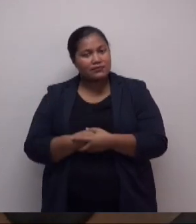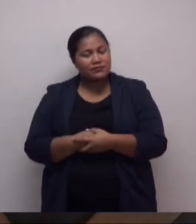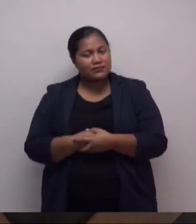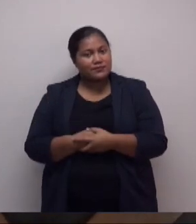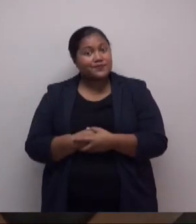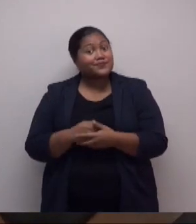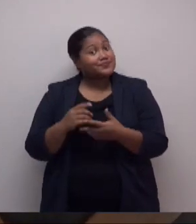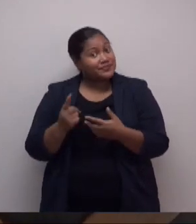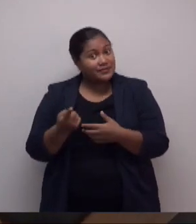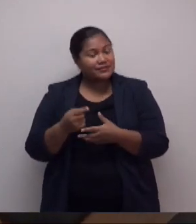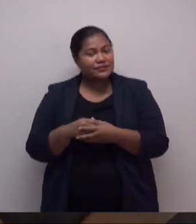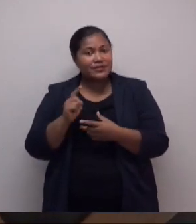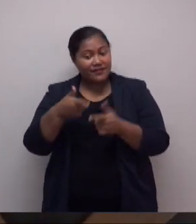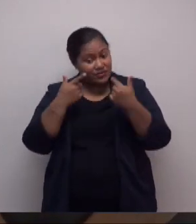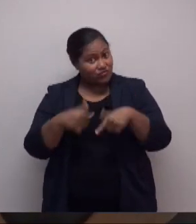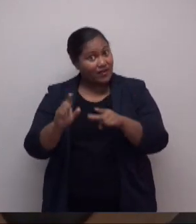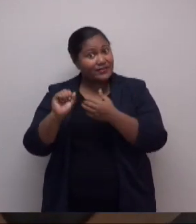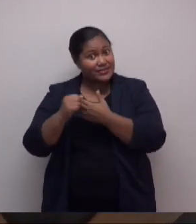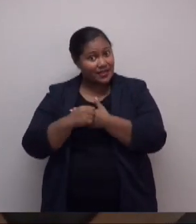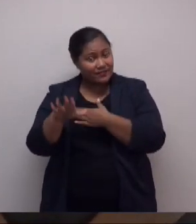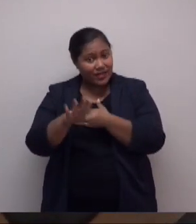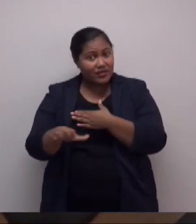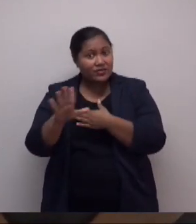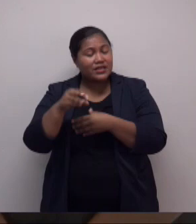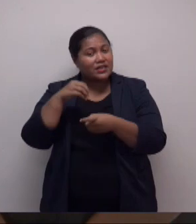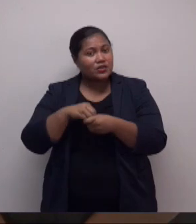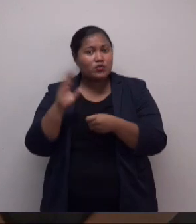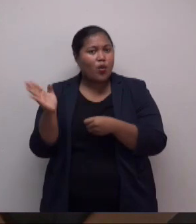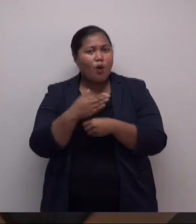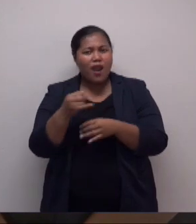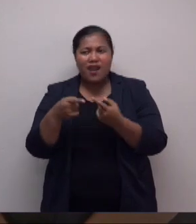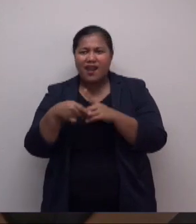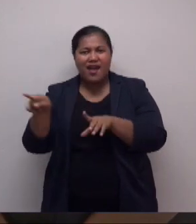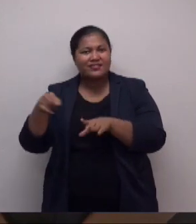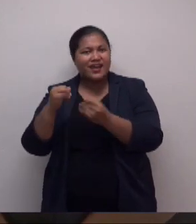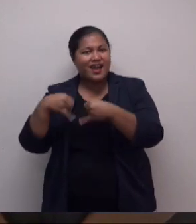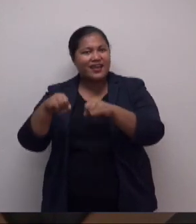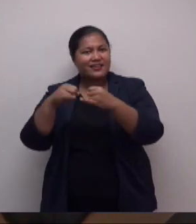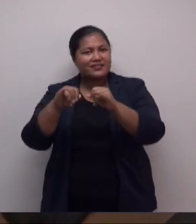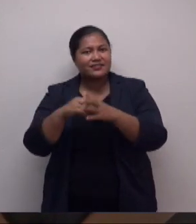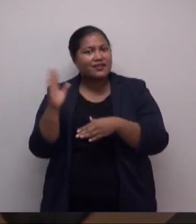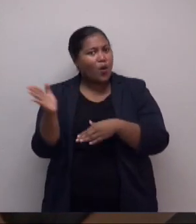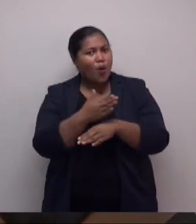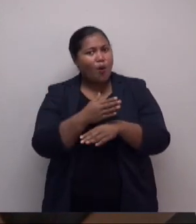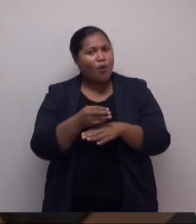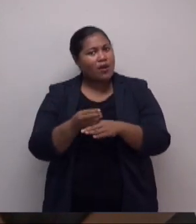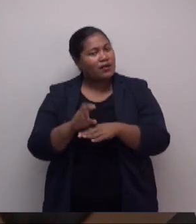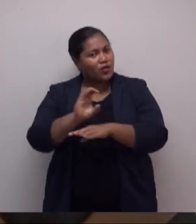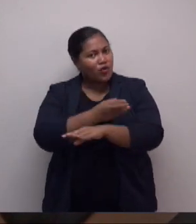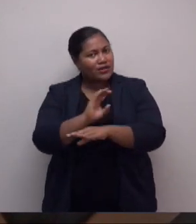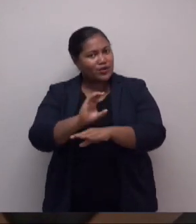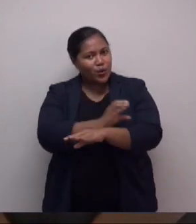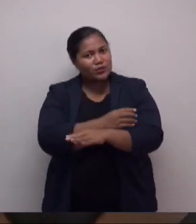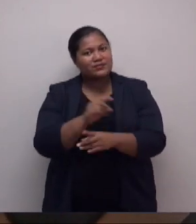Ideally, these travel-safe areas will include all our outer islands, the entire Coral Coast,